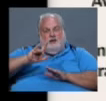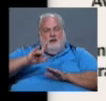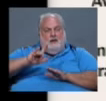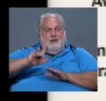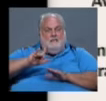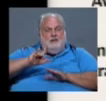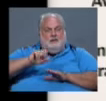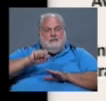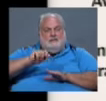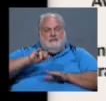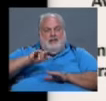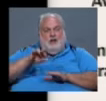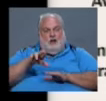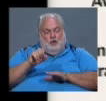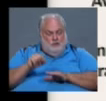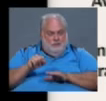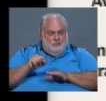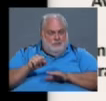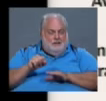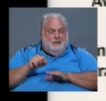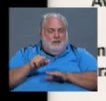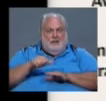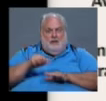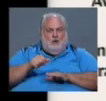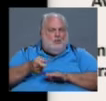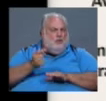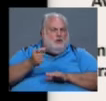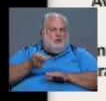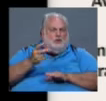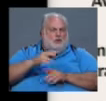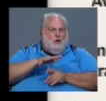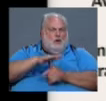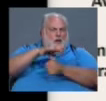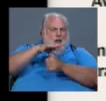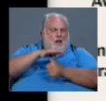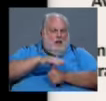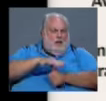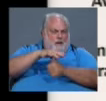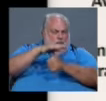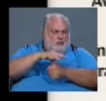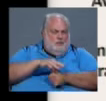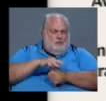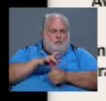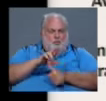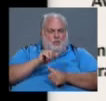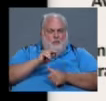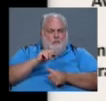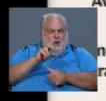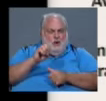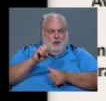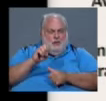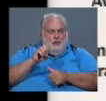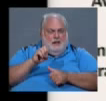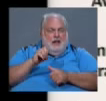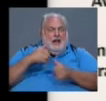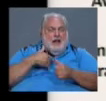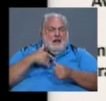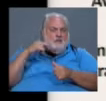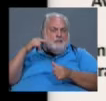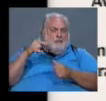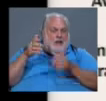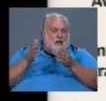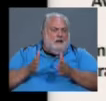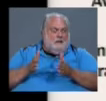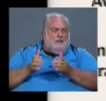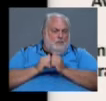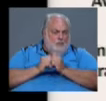get an air detachment of anywhere from 1 to 2 helicopters and 1 to 2 remote aerial vehicles. And they'll have pilots and maintainers that come with